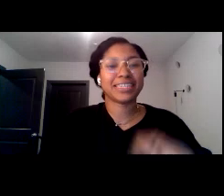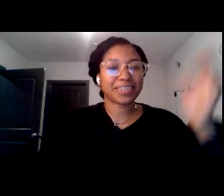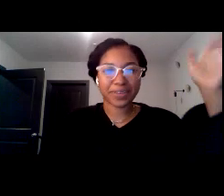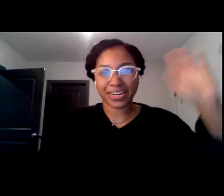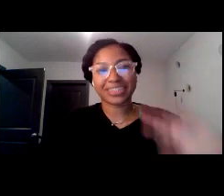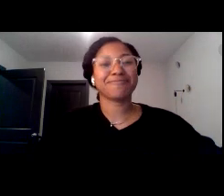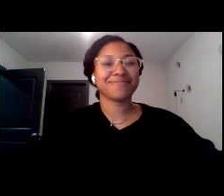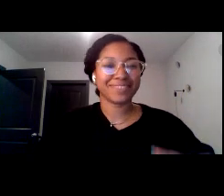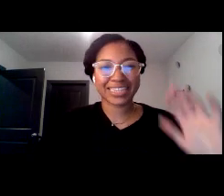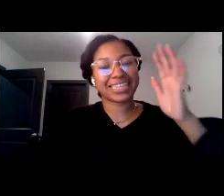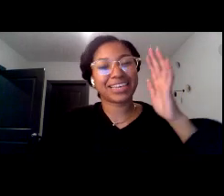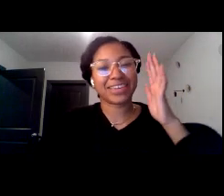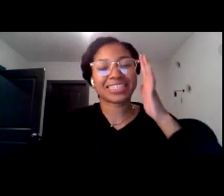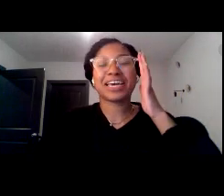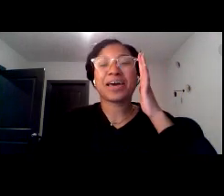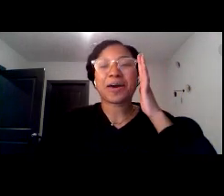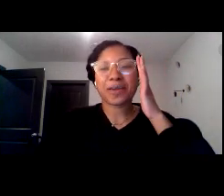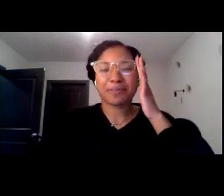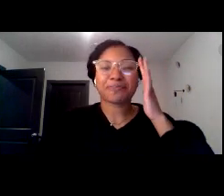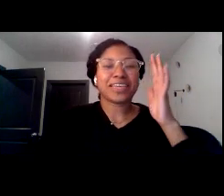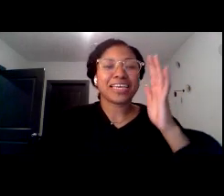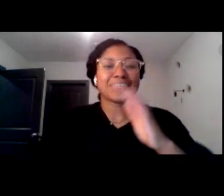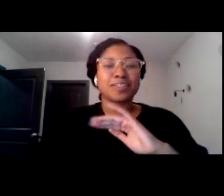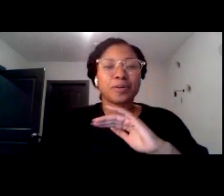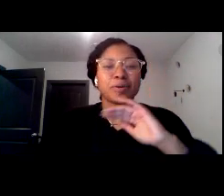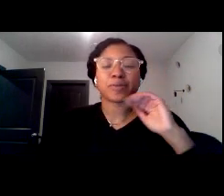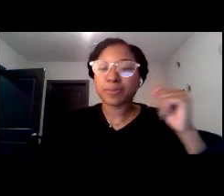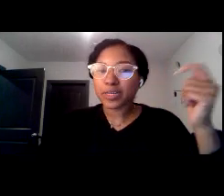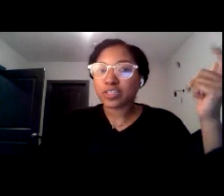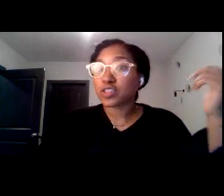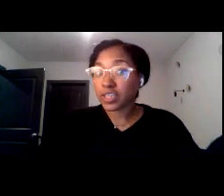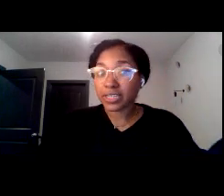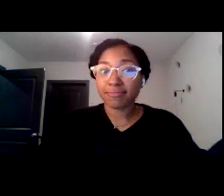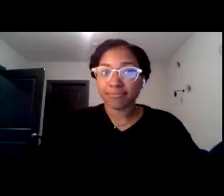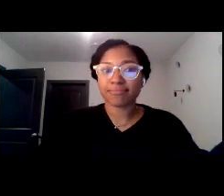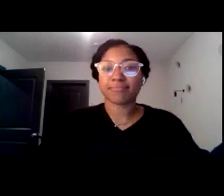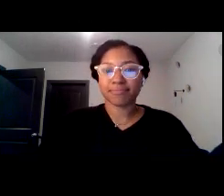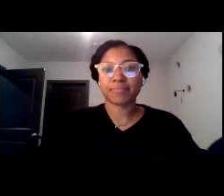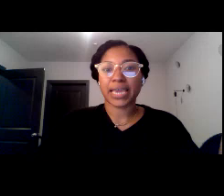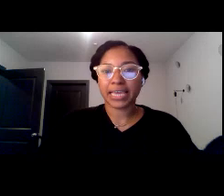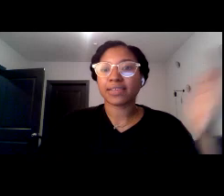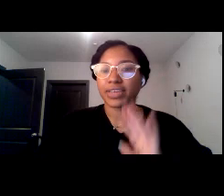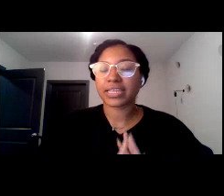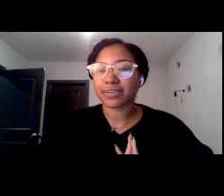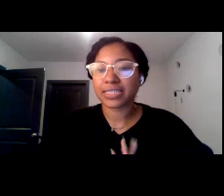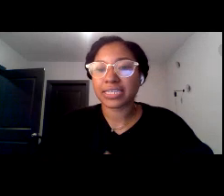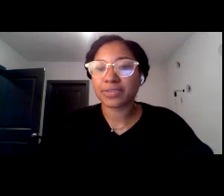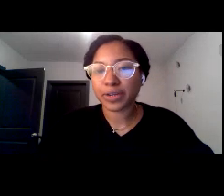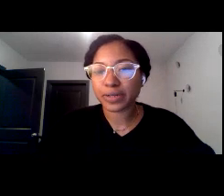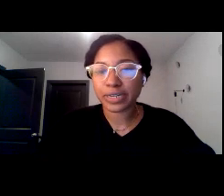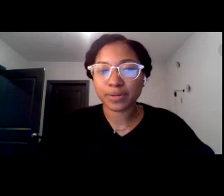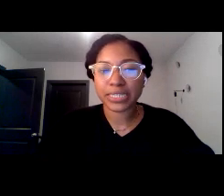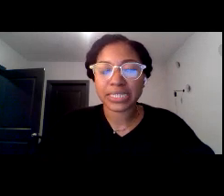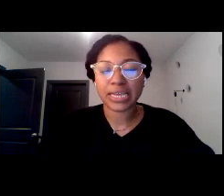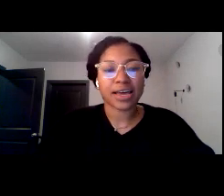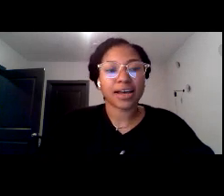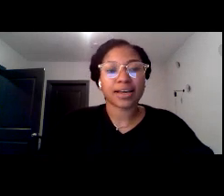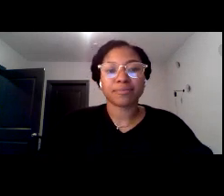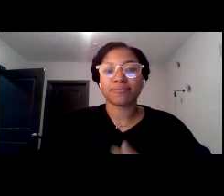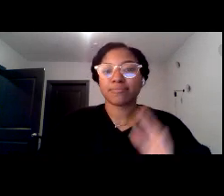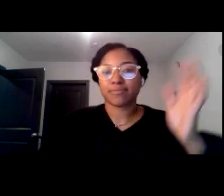no, and here we are needing the advance. Okay, so recipients should pay the living allowance in regular